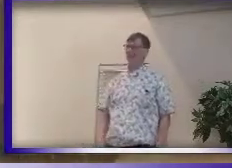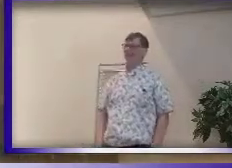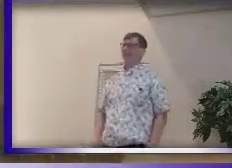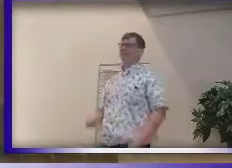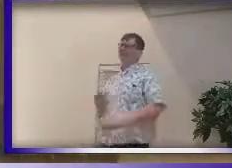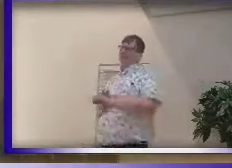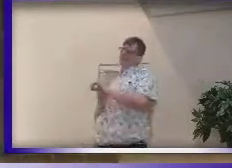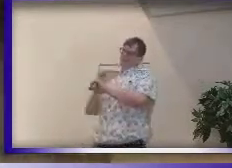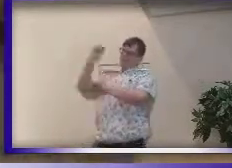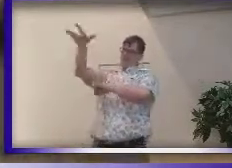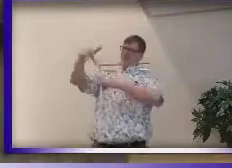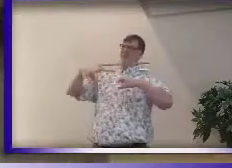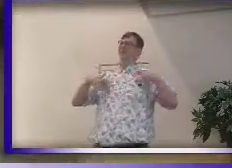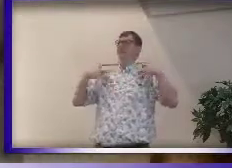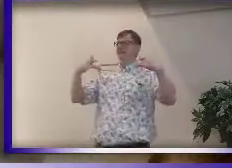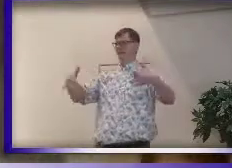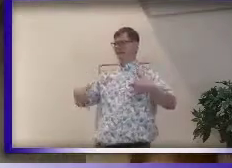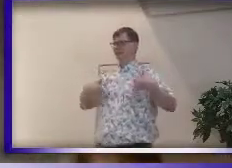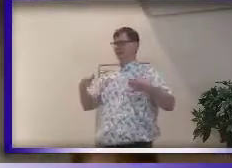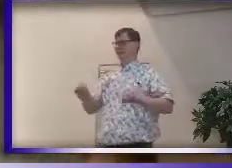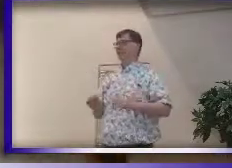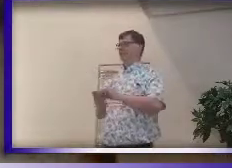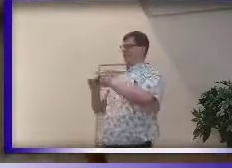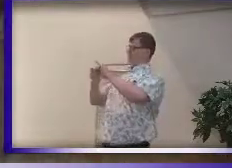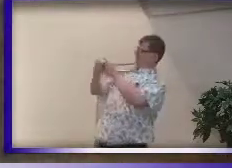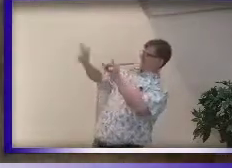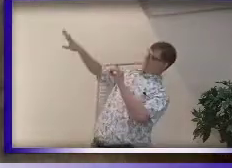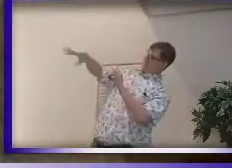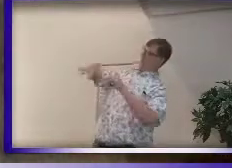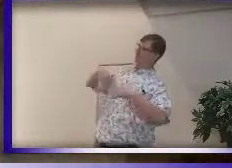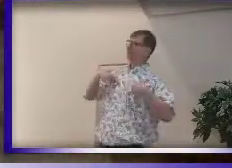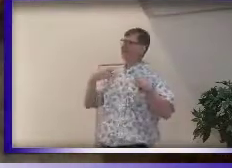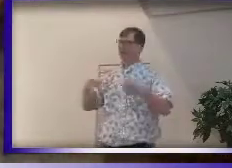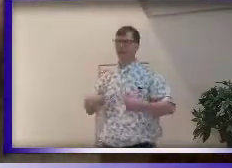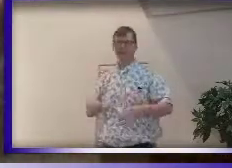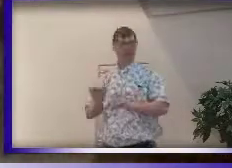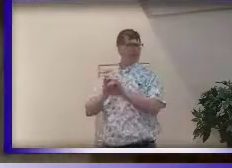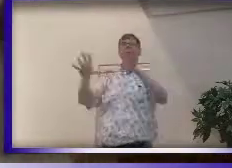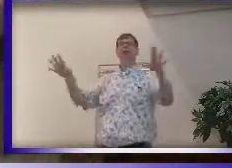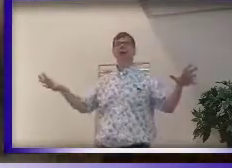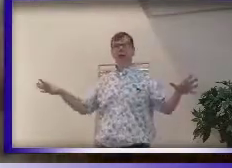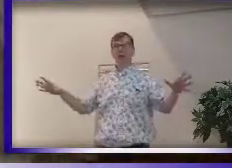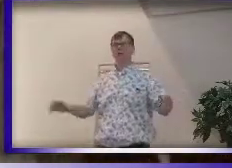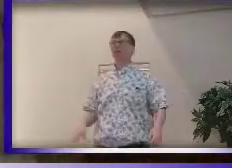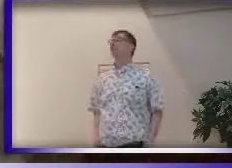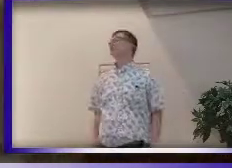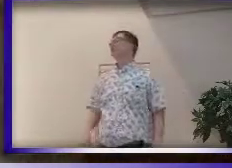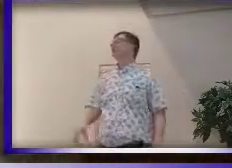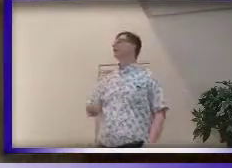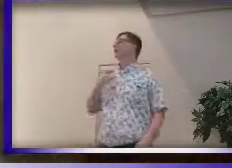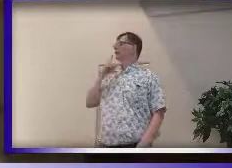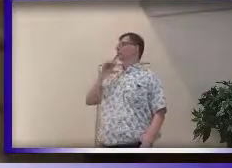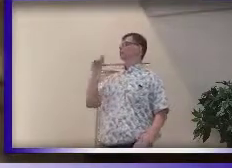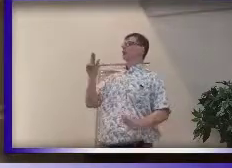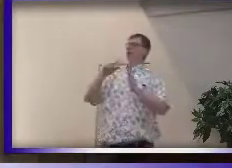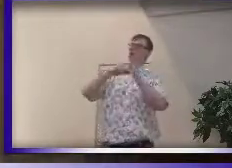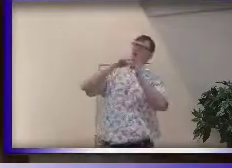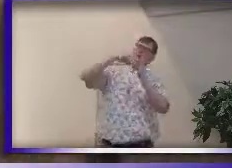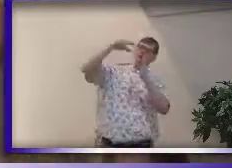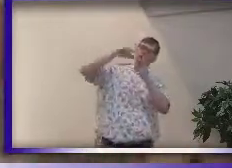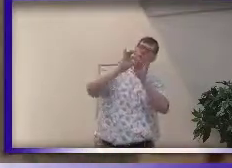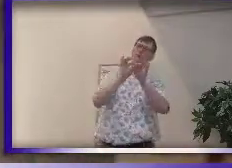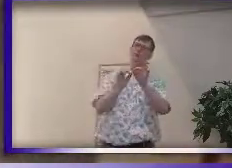flock. We have a new section for my, that's how we got taught ethics. I will not fondle the flock, I will not fleece the flock. If you remember